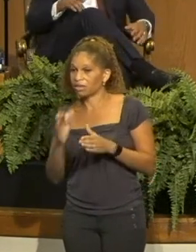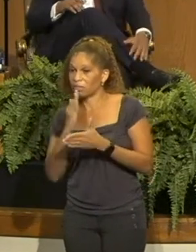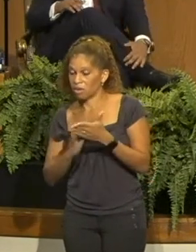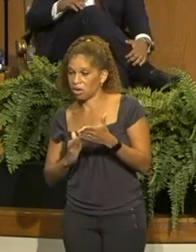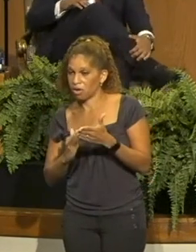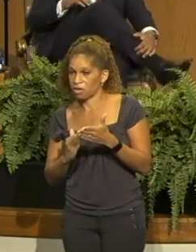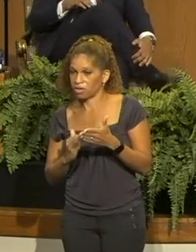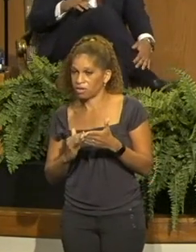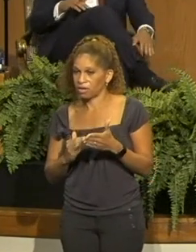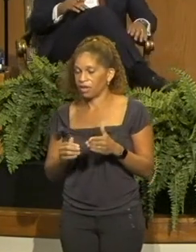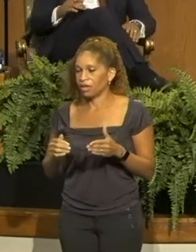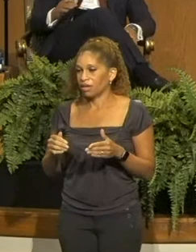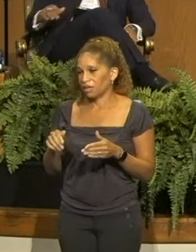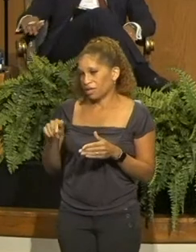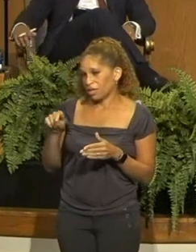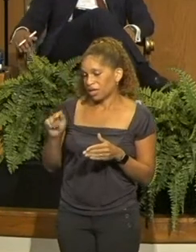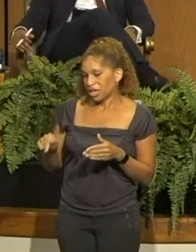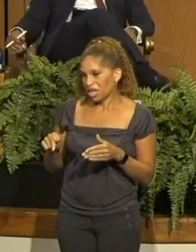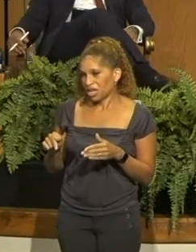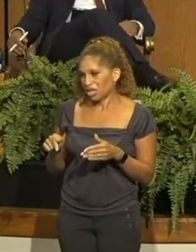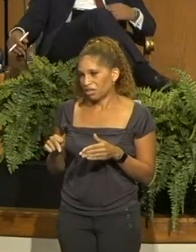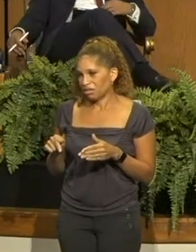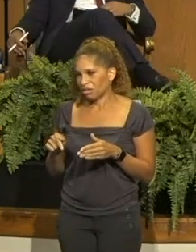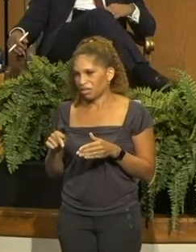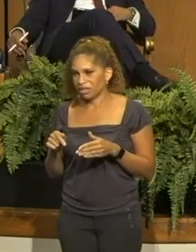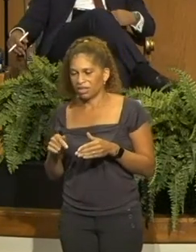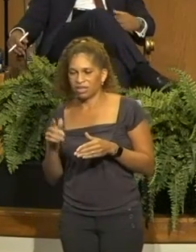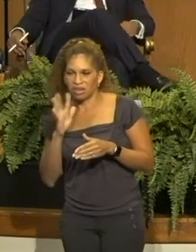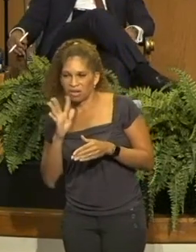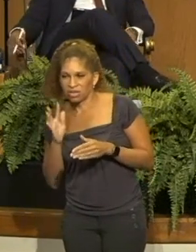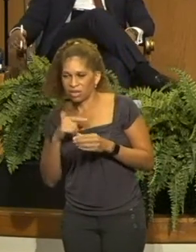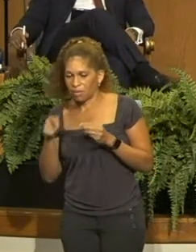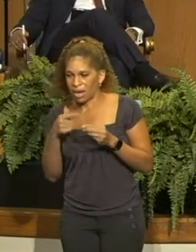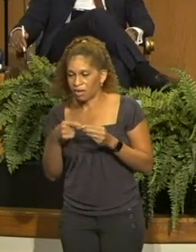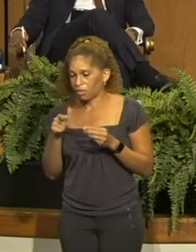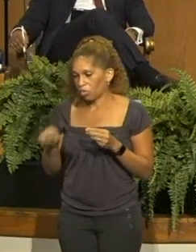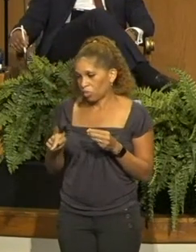text, the man complains about what he doesn't have. But Jesus,